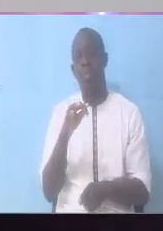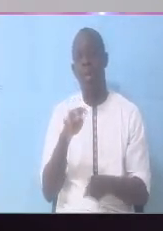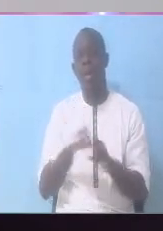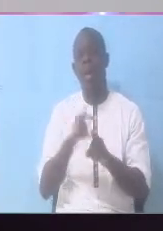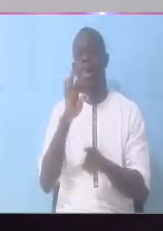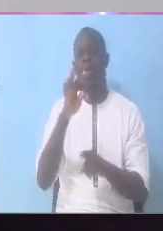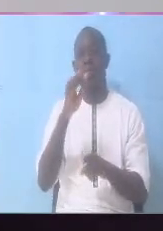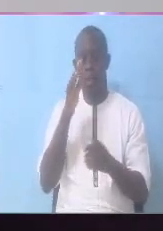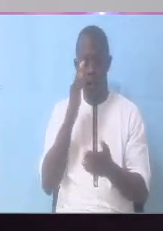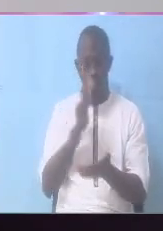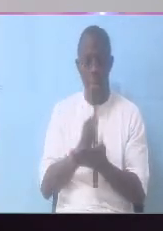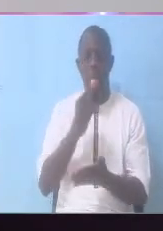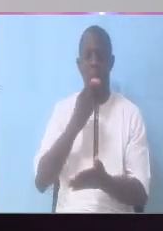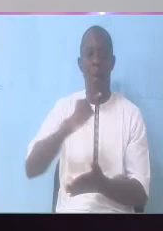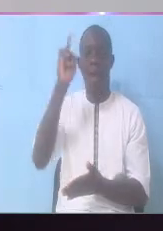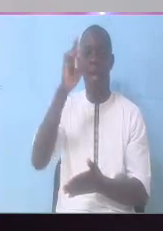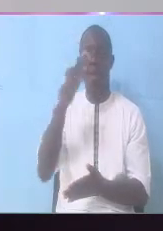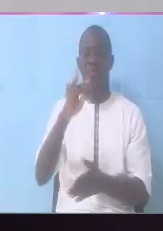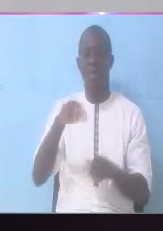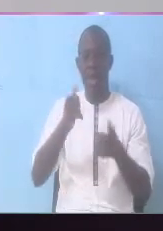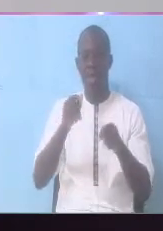drummings.